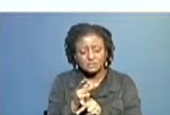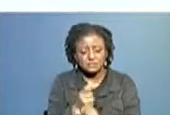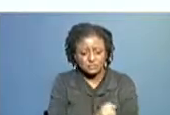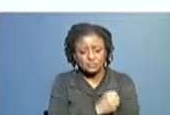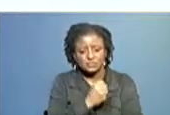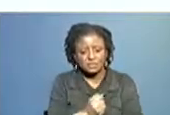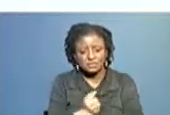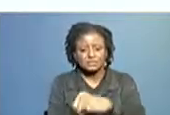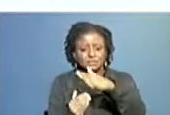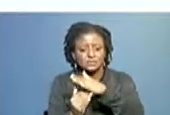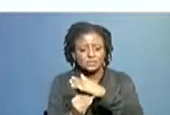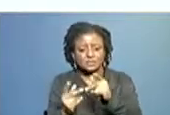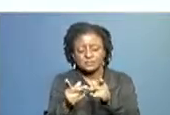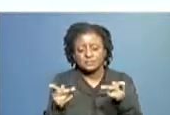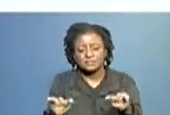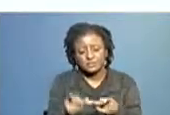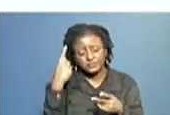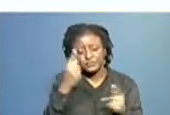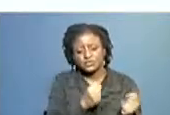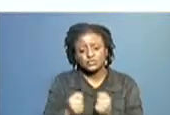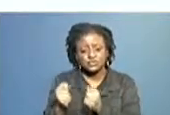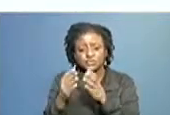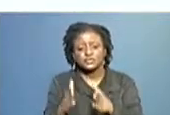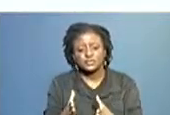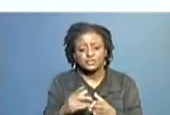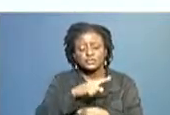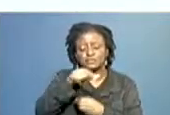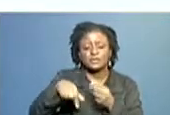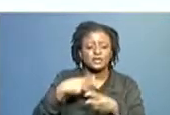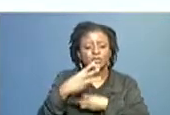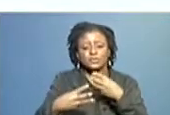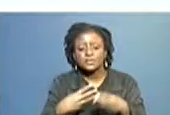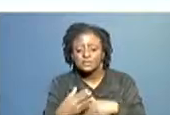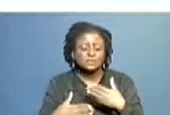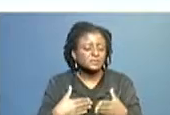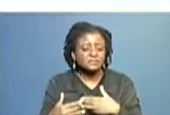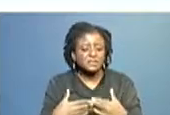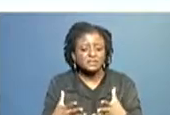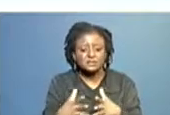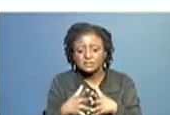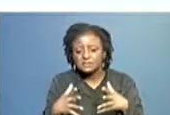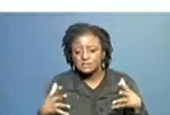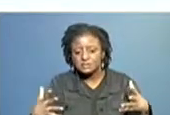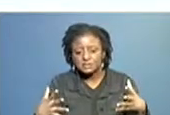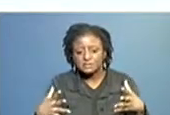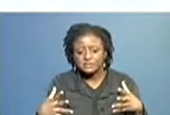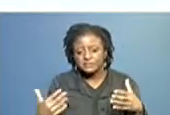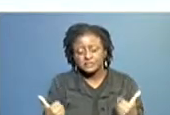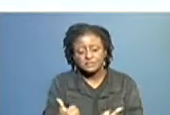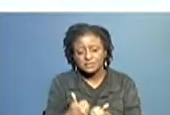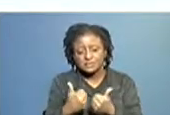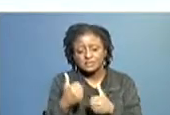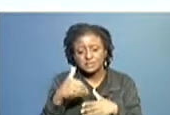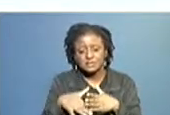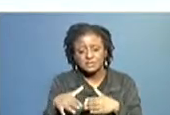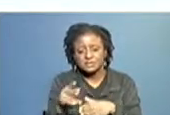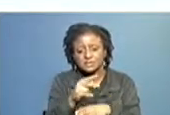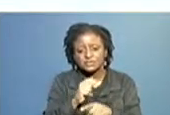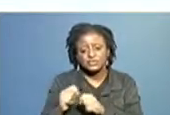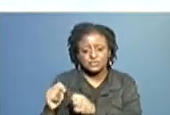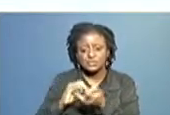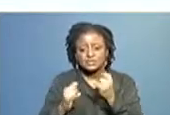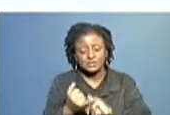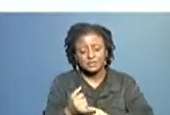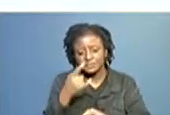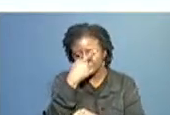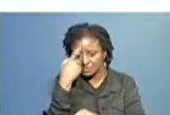premier destination for tourists around the world. You see, despite the significant dent in the national tourism product due to the COVID-19